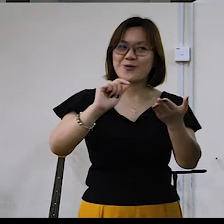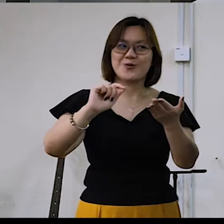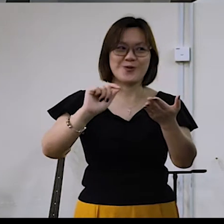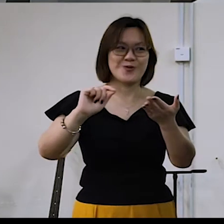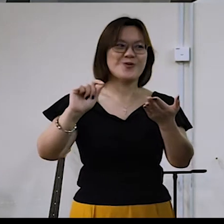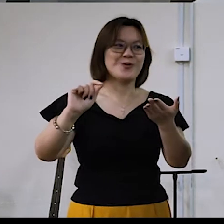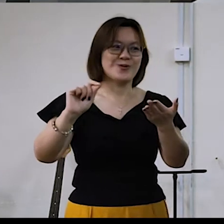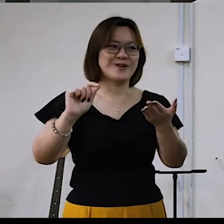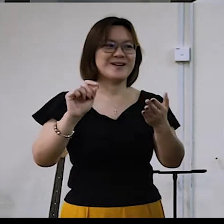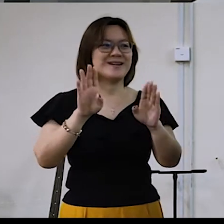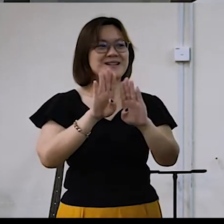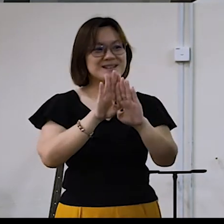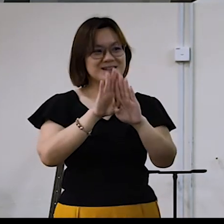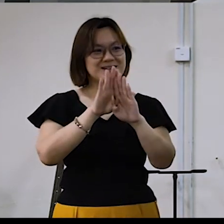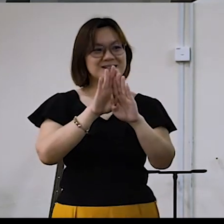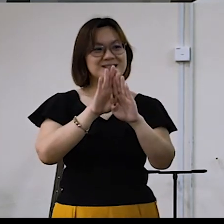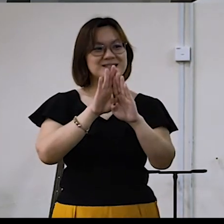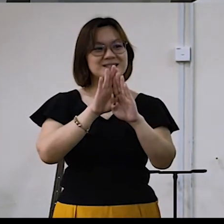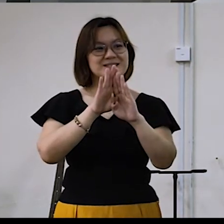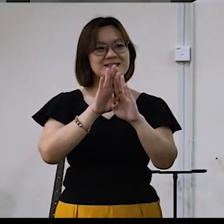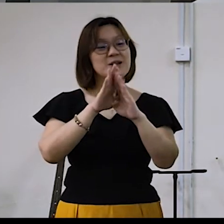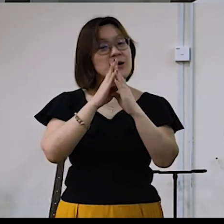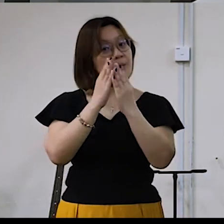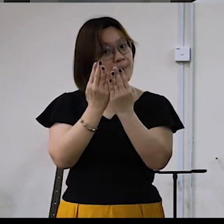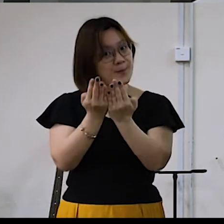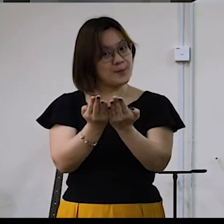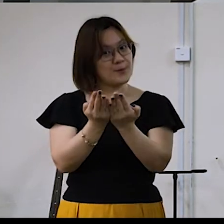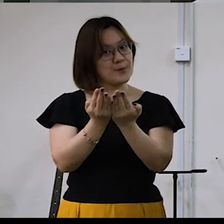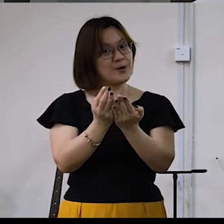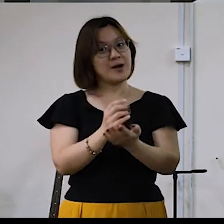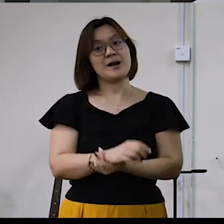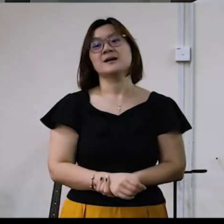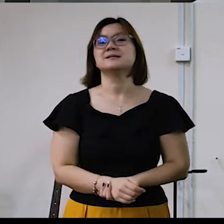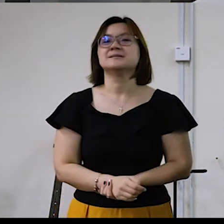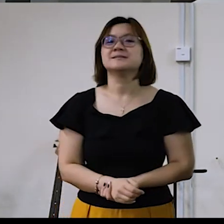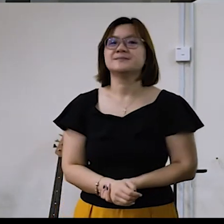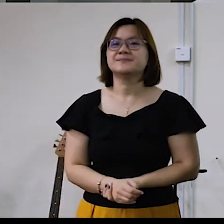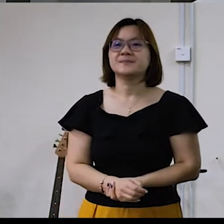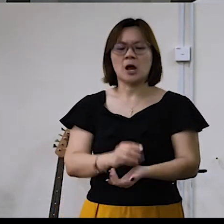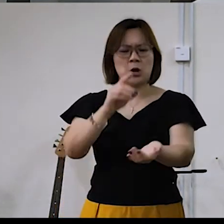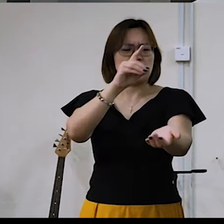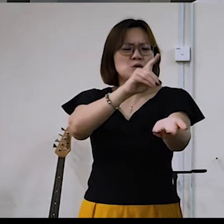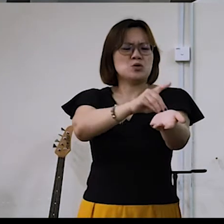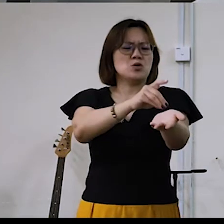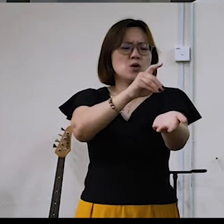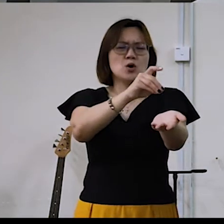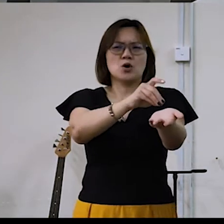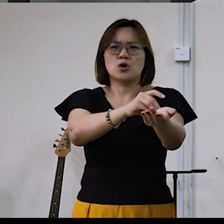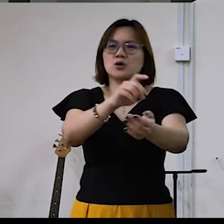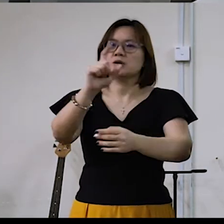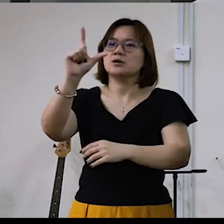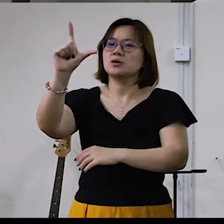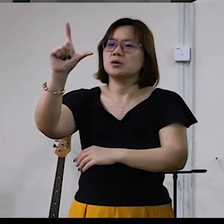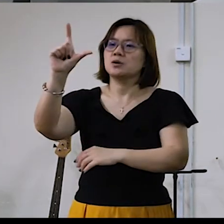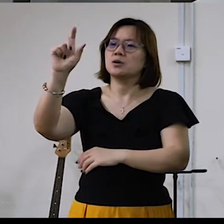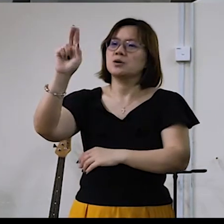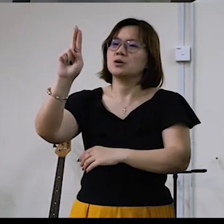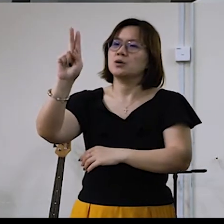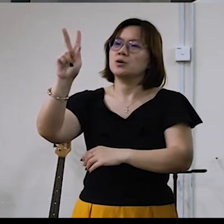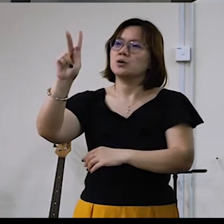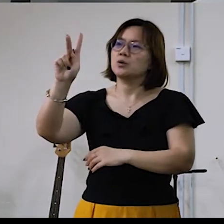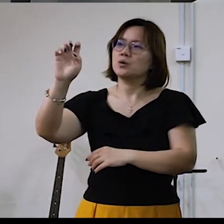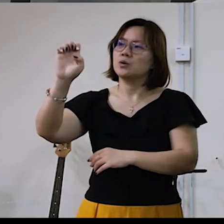doctor, Dr. Luke. And he's not one of the 12, for your information. Okay, he's not one of the 12. He came in